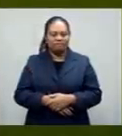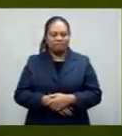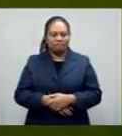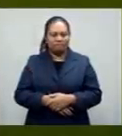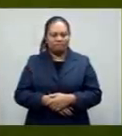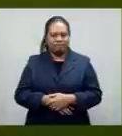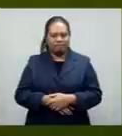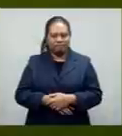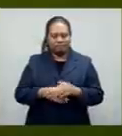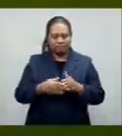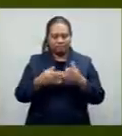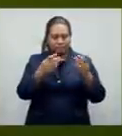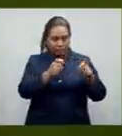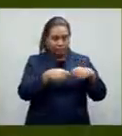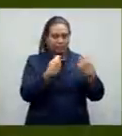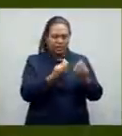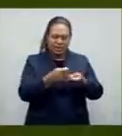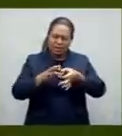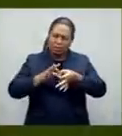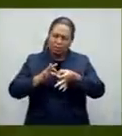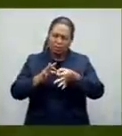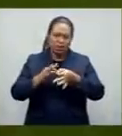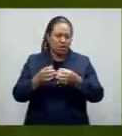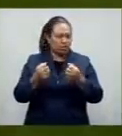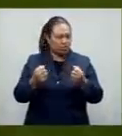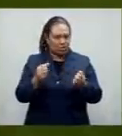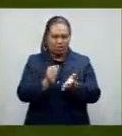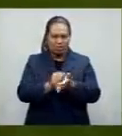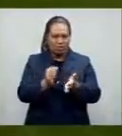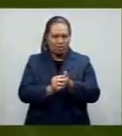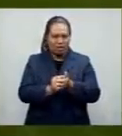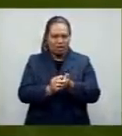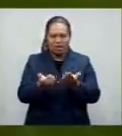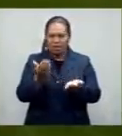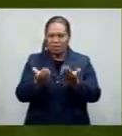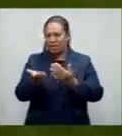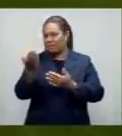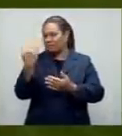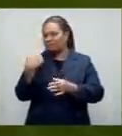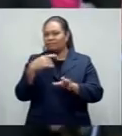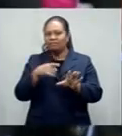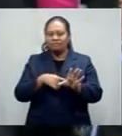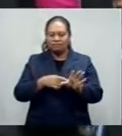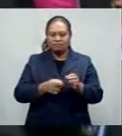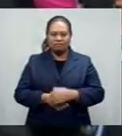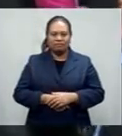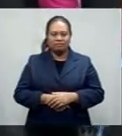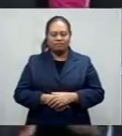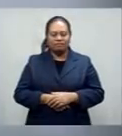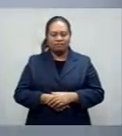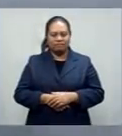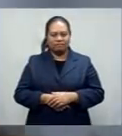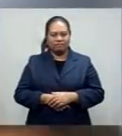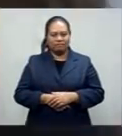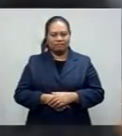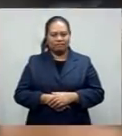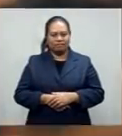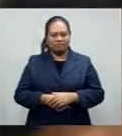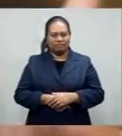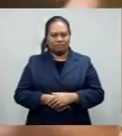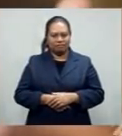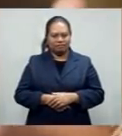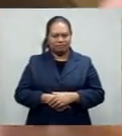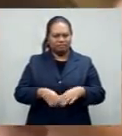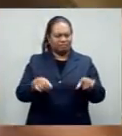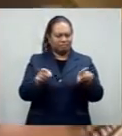The bond in the team is even stronger now than it was last year during the Autumn Nations Cup. We were on something